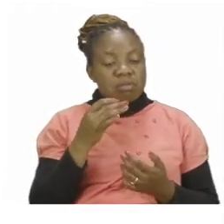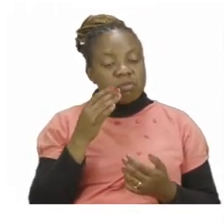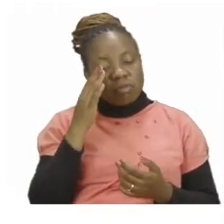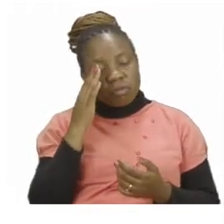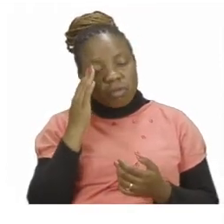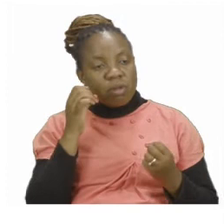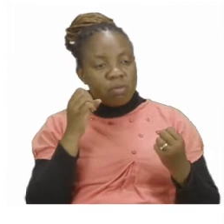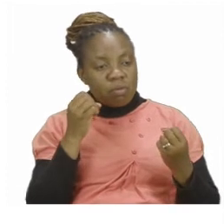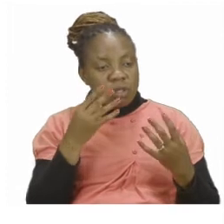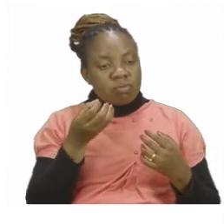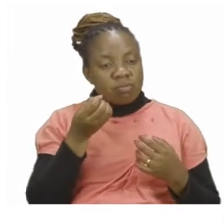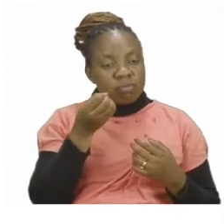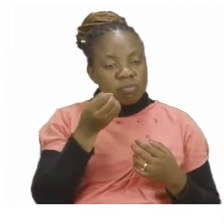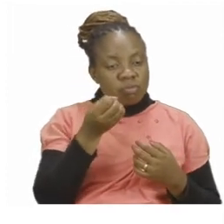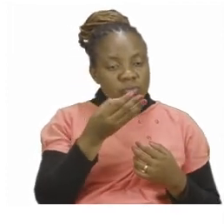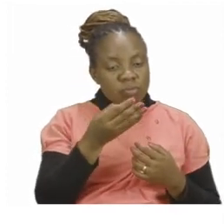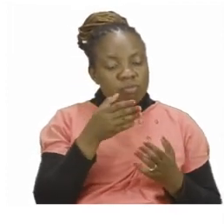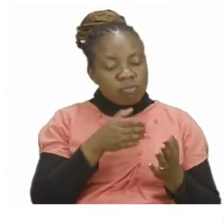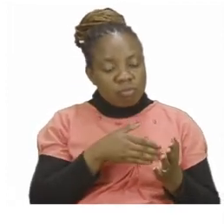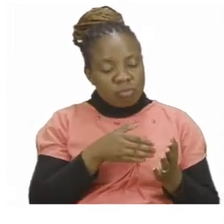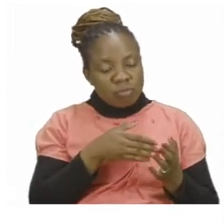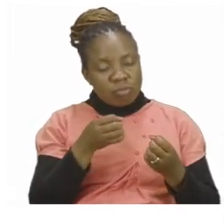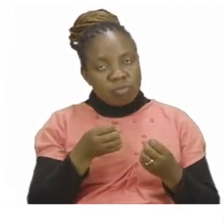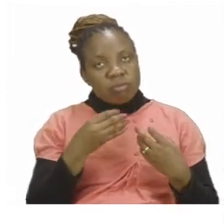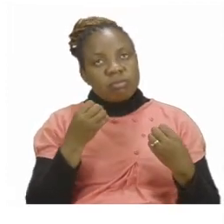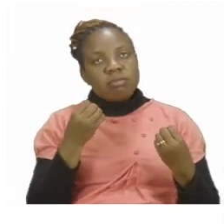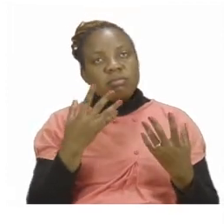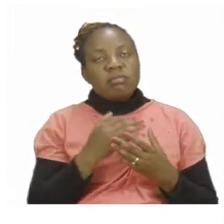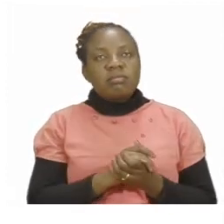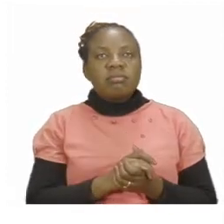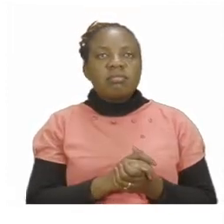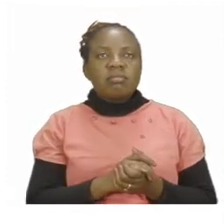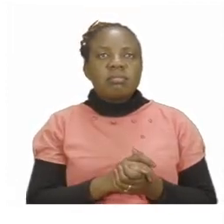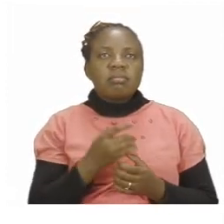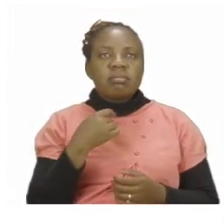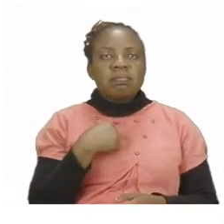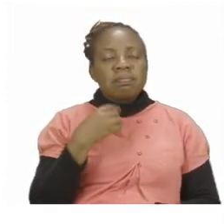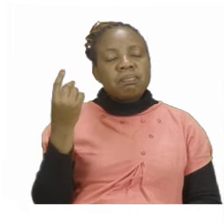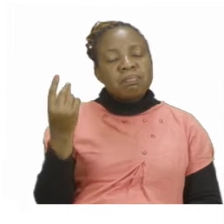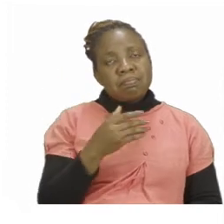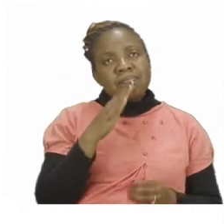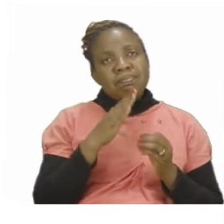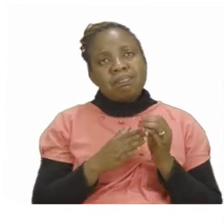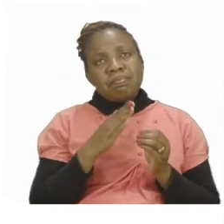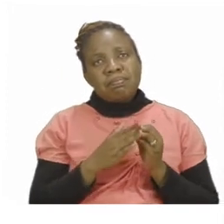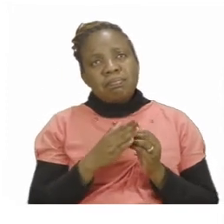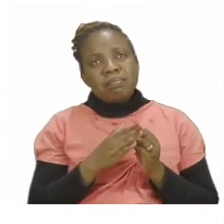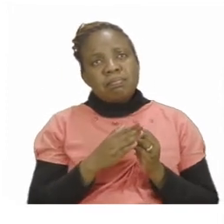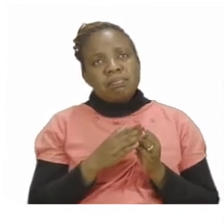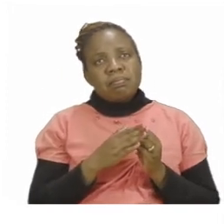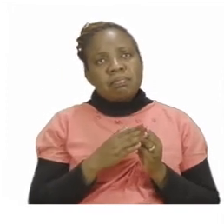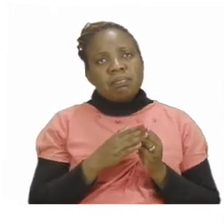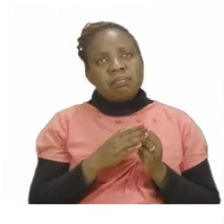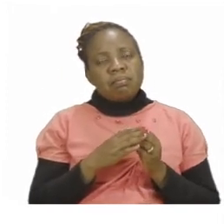Let's quickly look at number 1. It reads, I bought a loaf of bread and paid